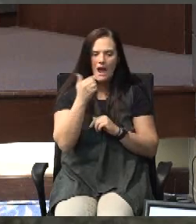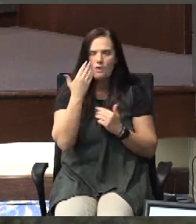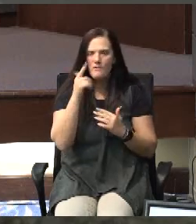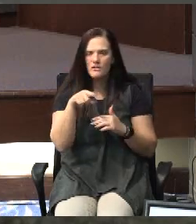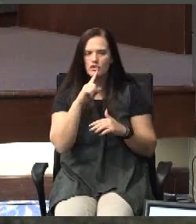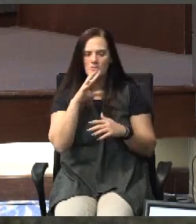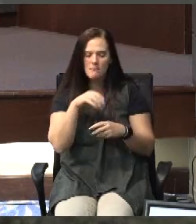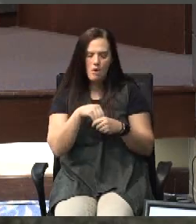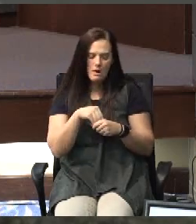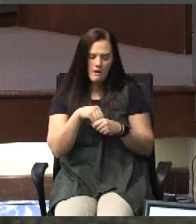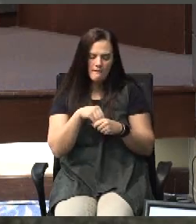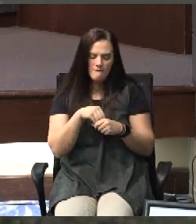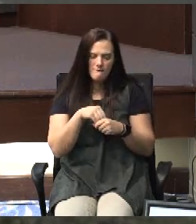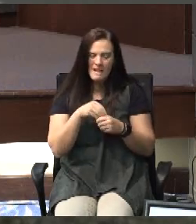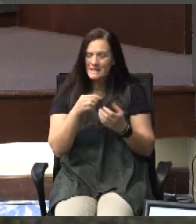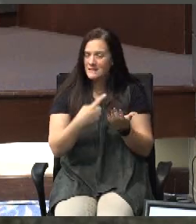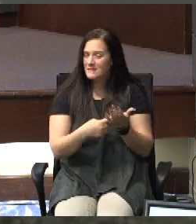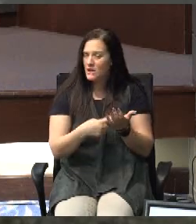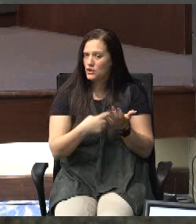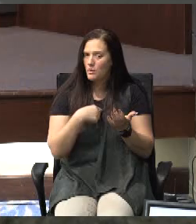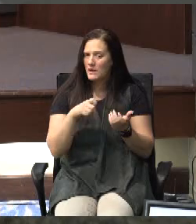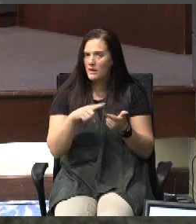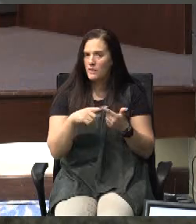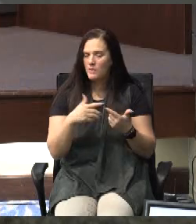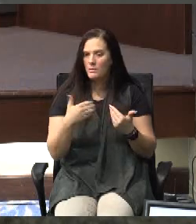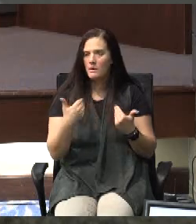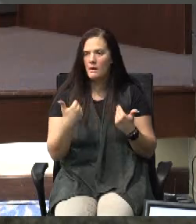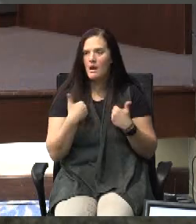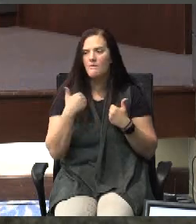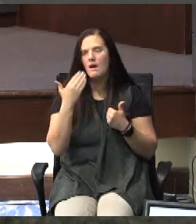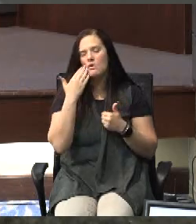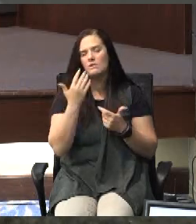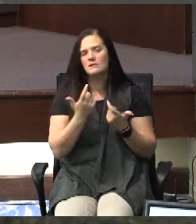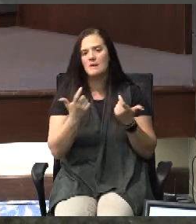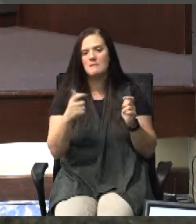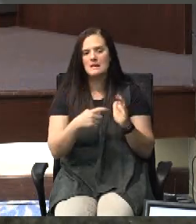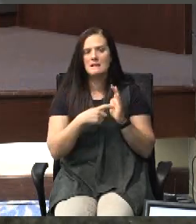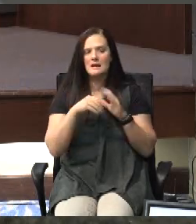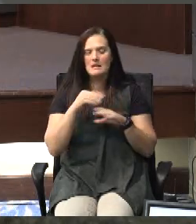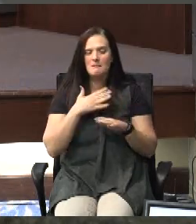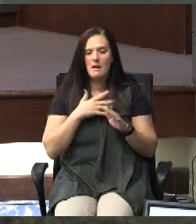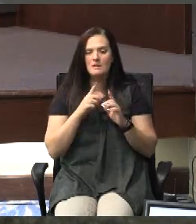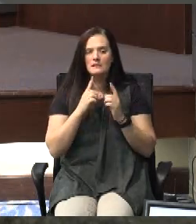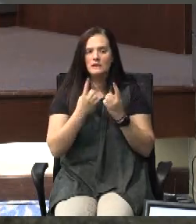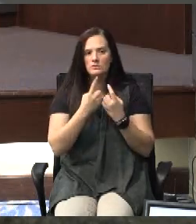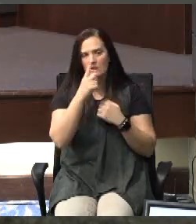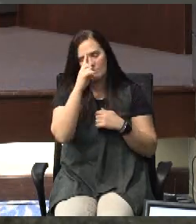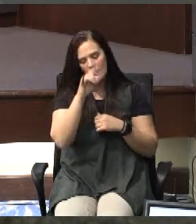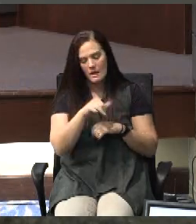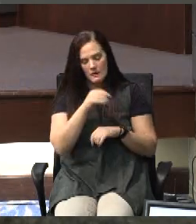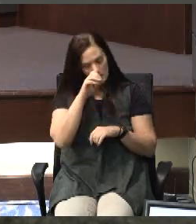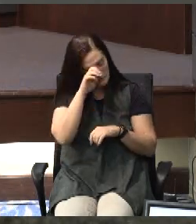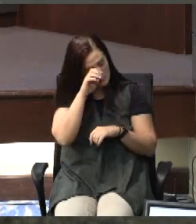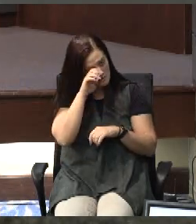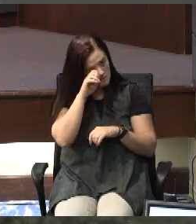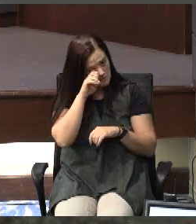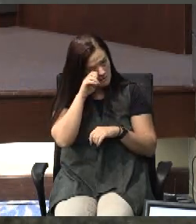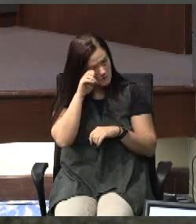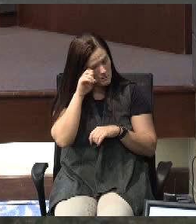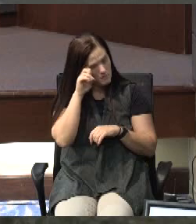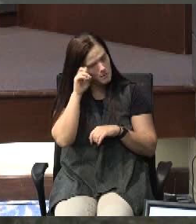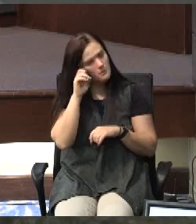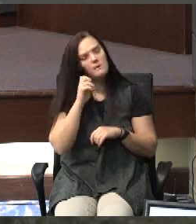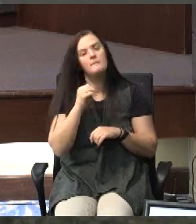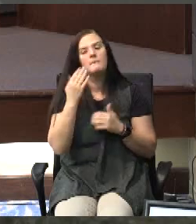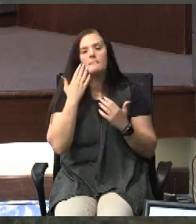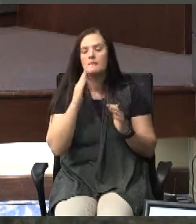part of a discussion that we need to have, but I know there's a big need in my district for that. I don't